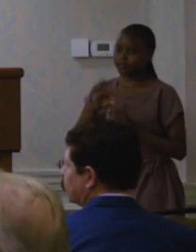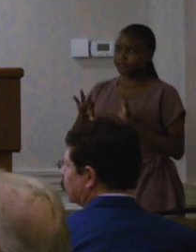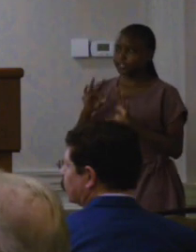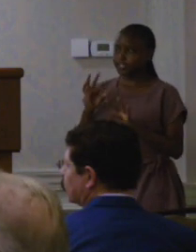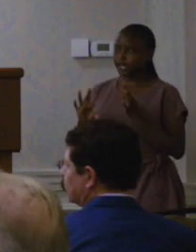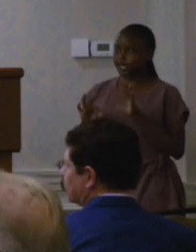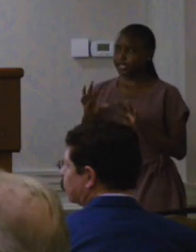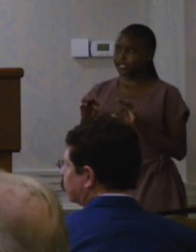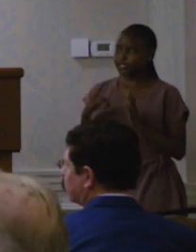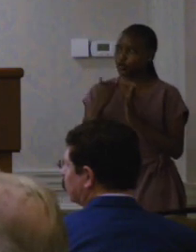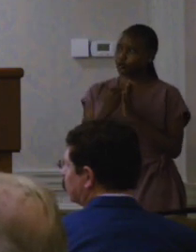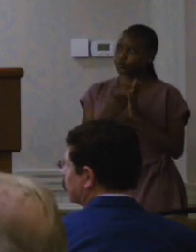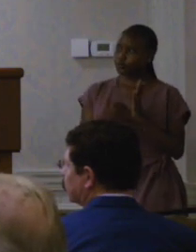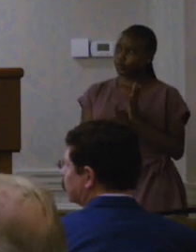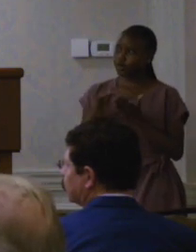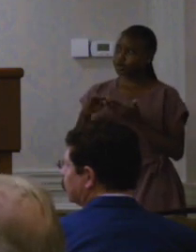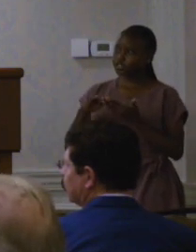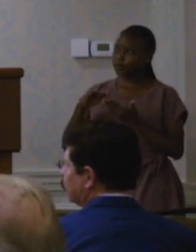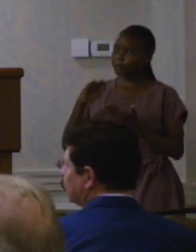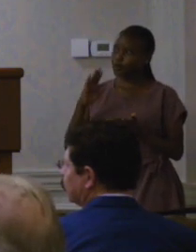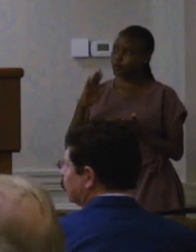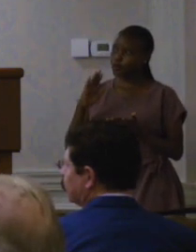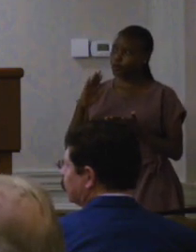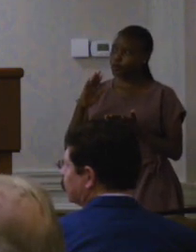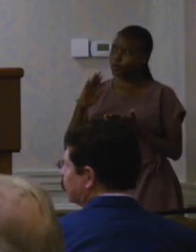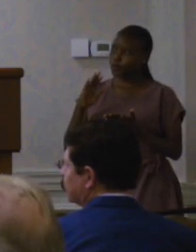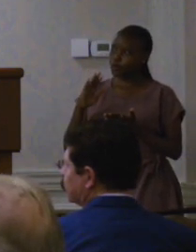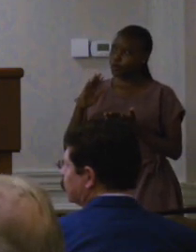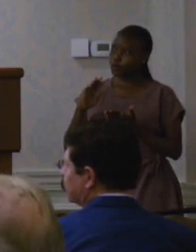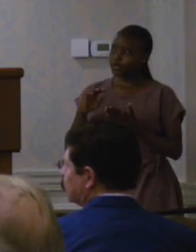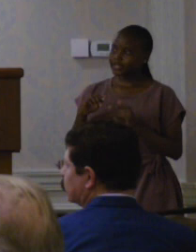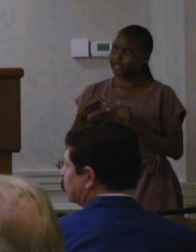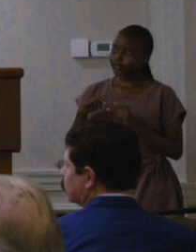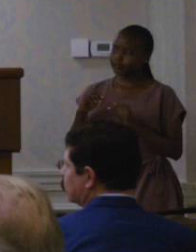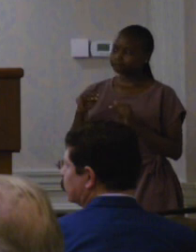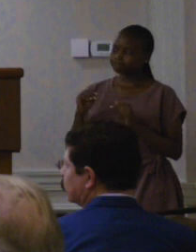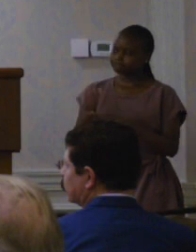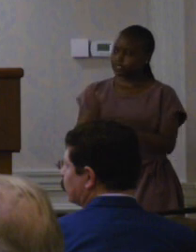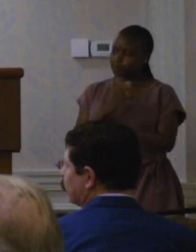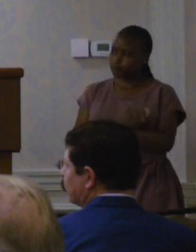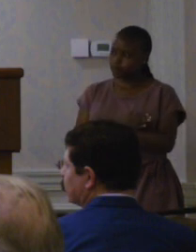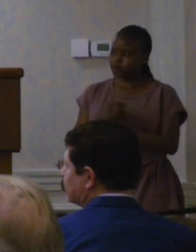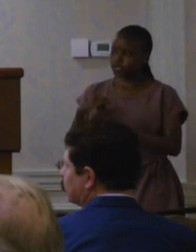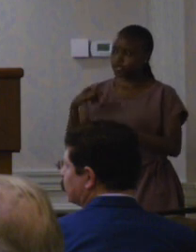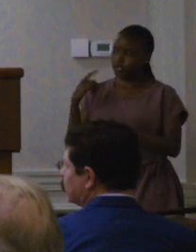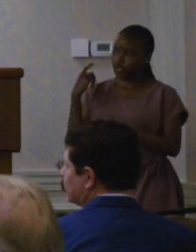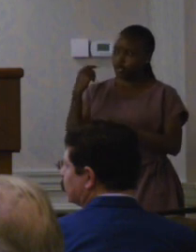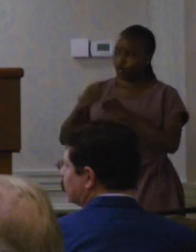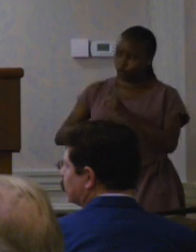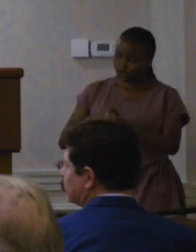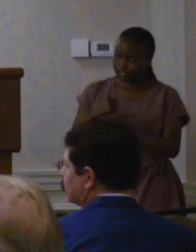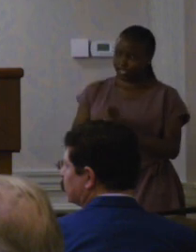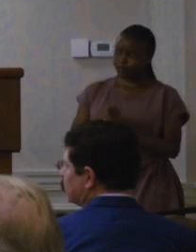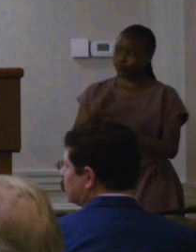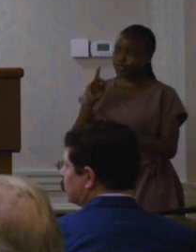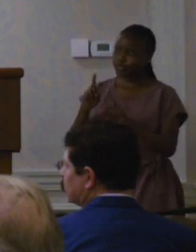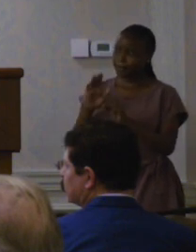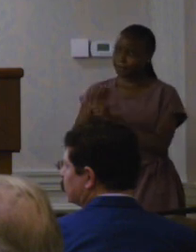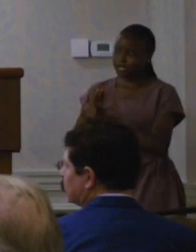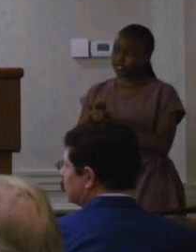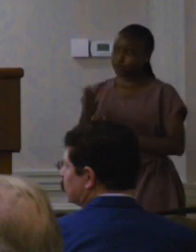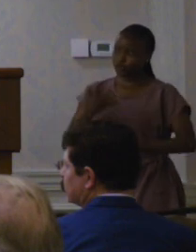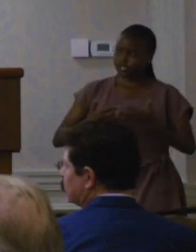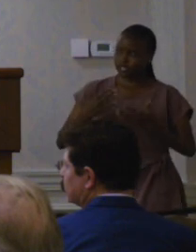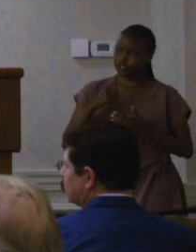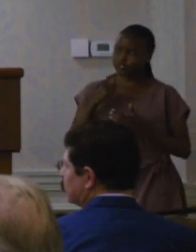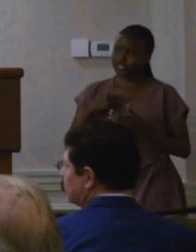the programs that are much more mentoring over time with multiple interactions? So can you tell us a little bit